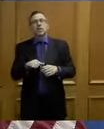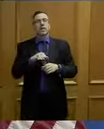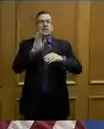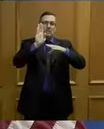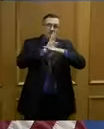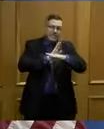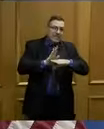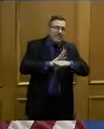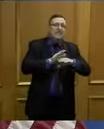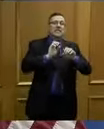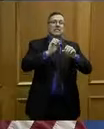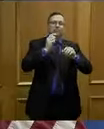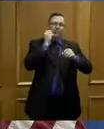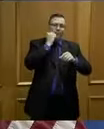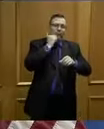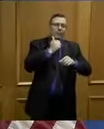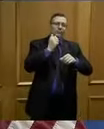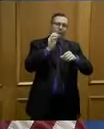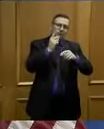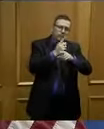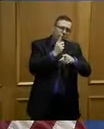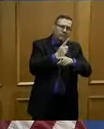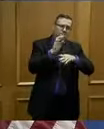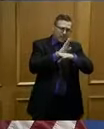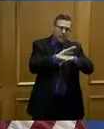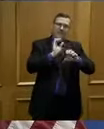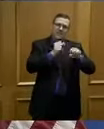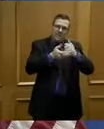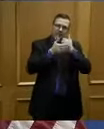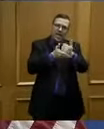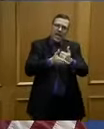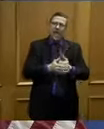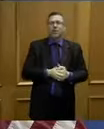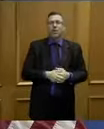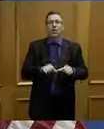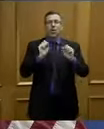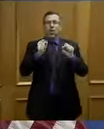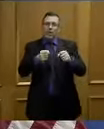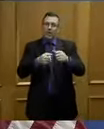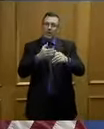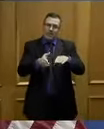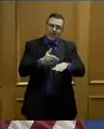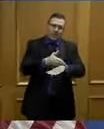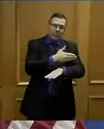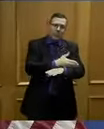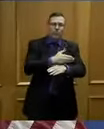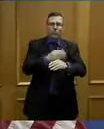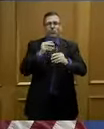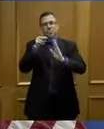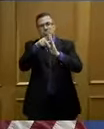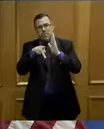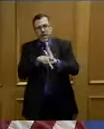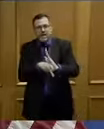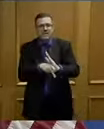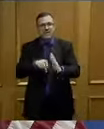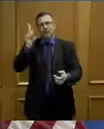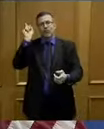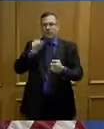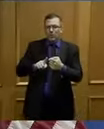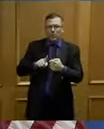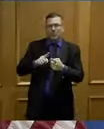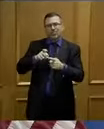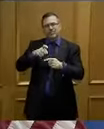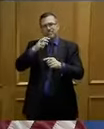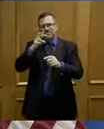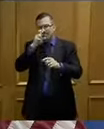can institute policies and reduce regulation and make it easier for each one of us